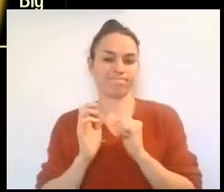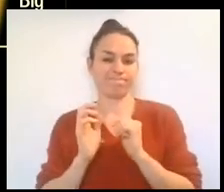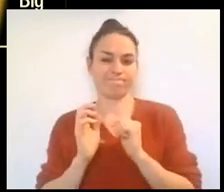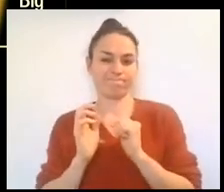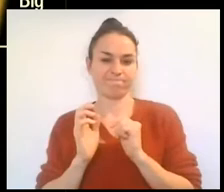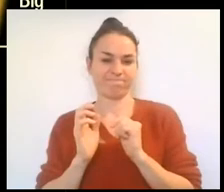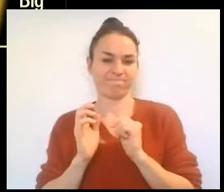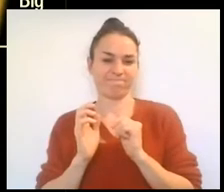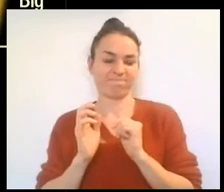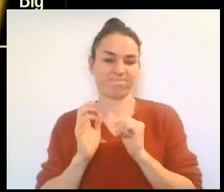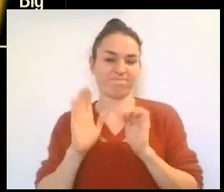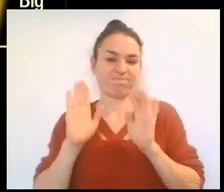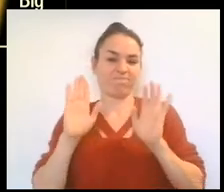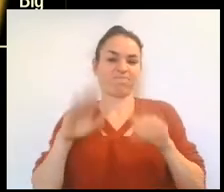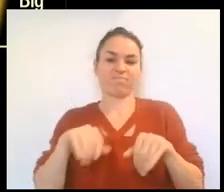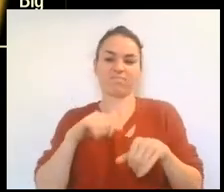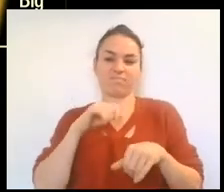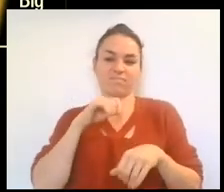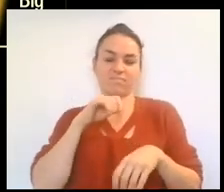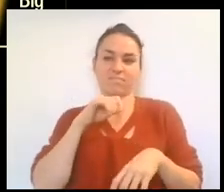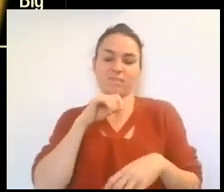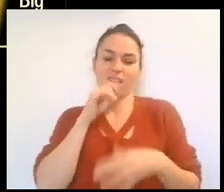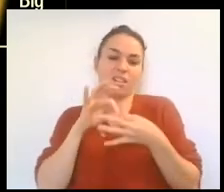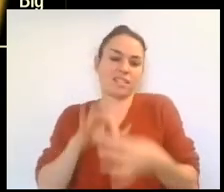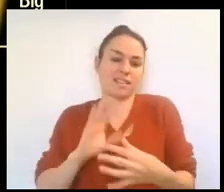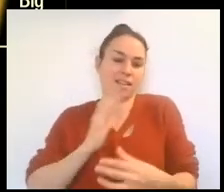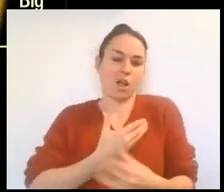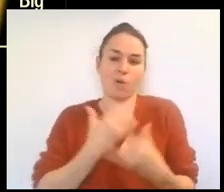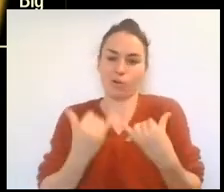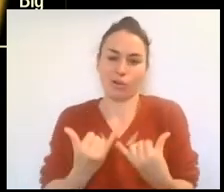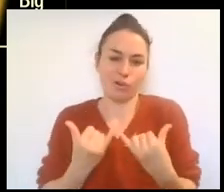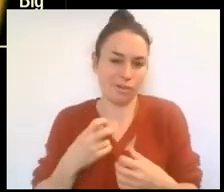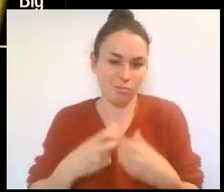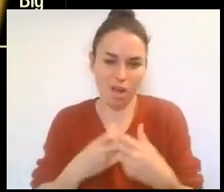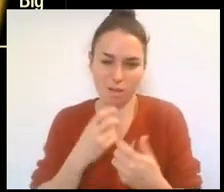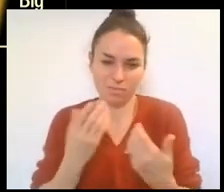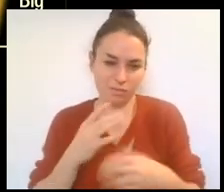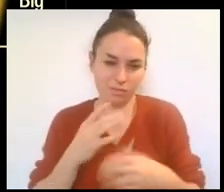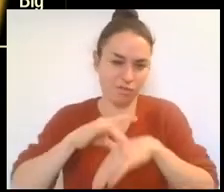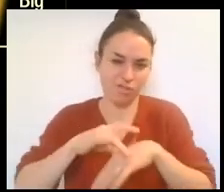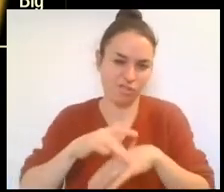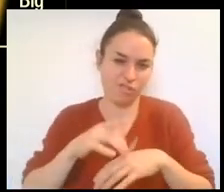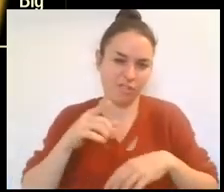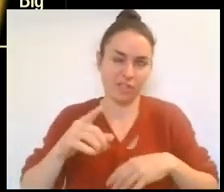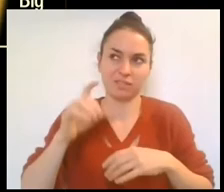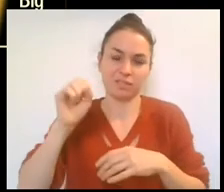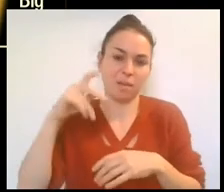here on Earth. Does it really justify the